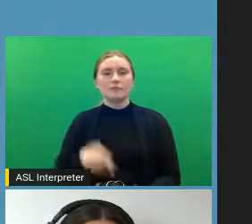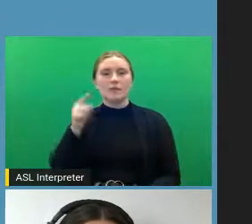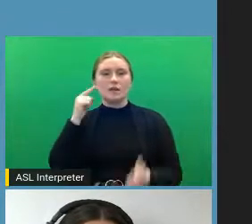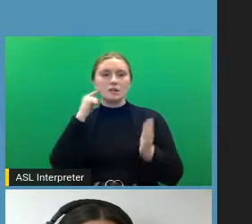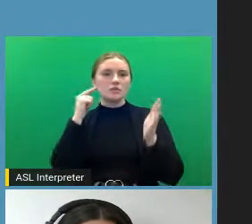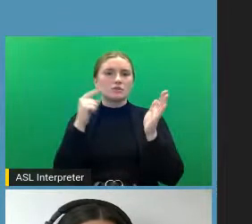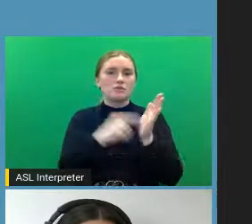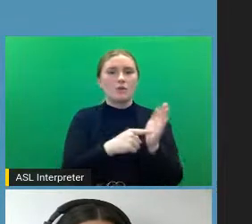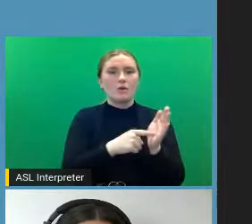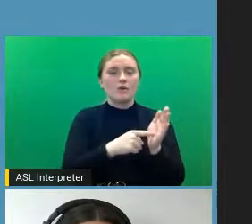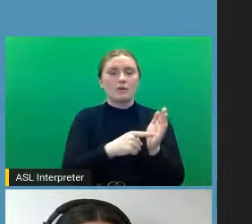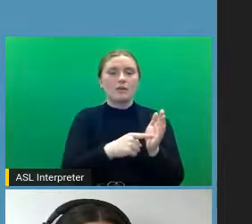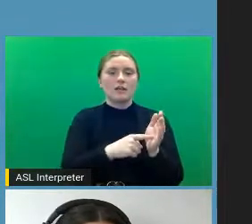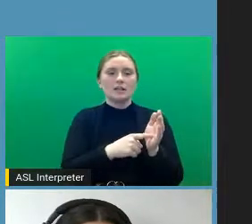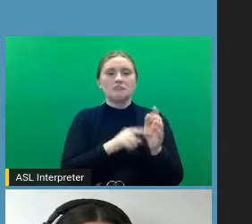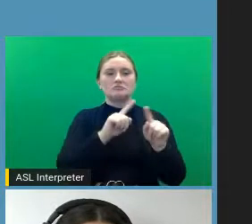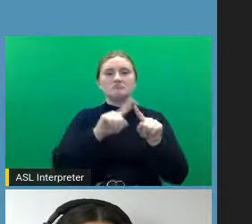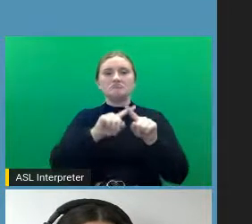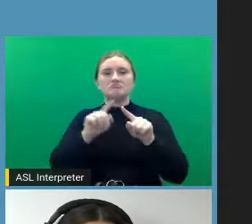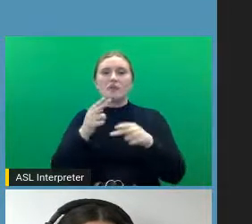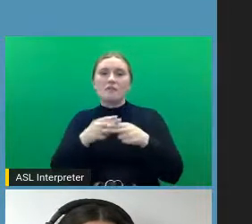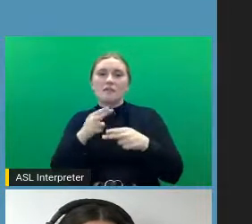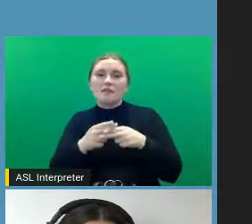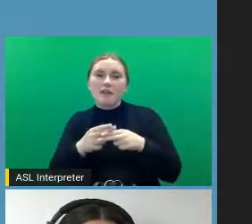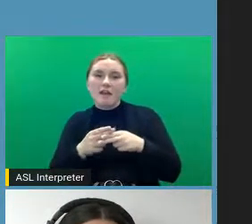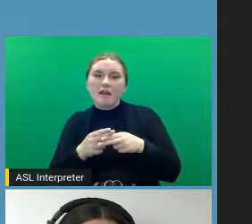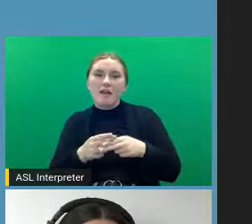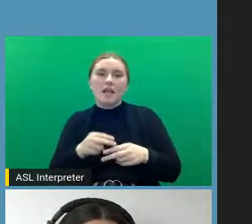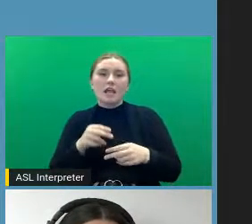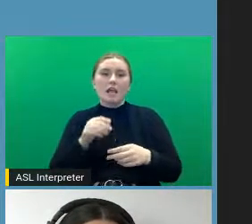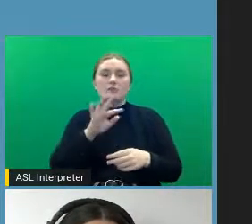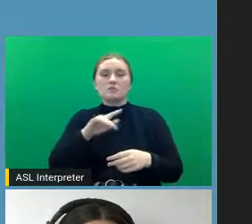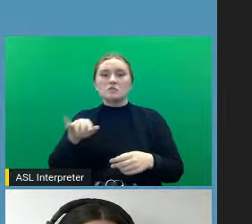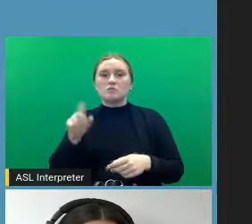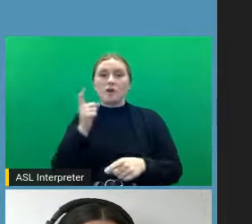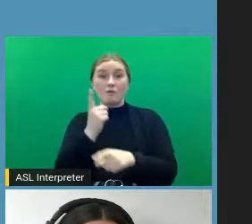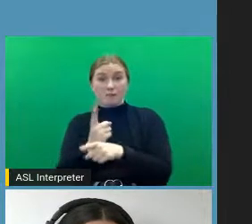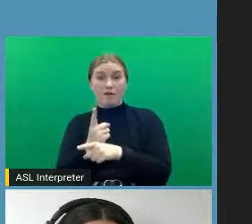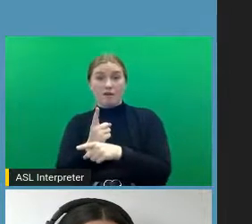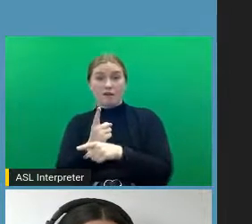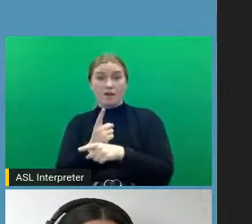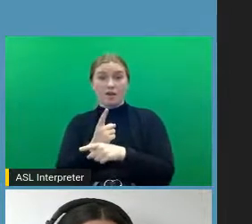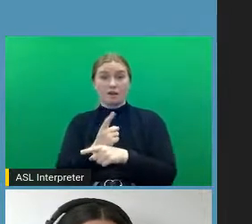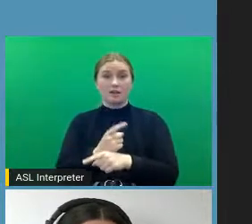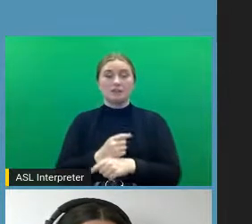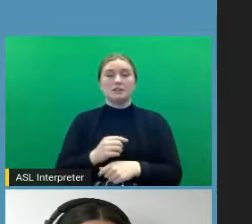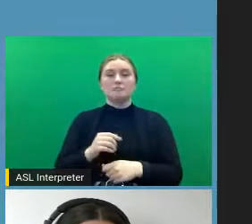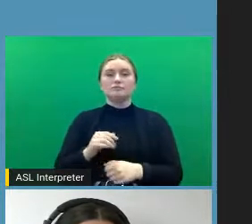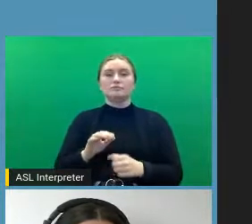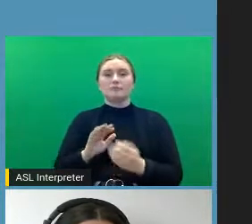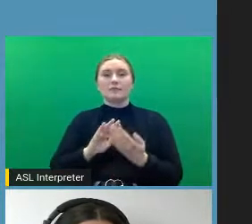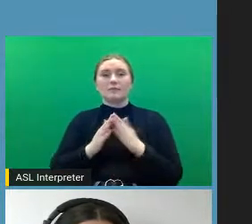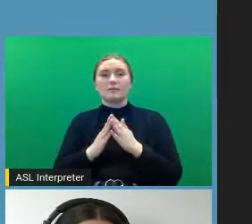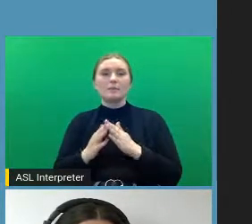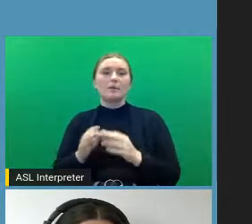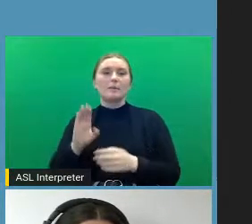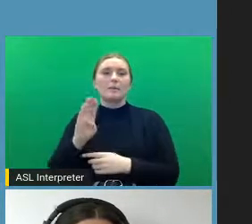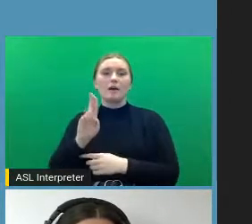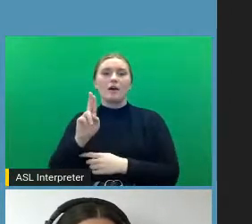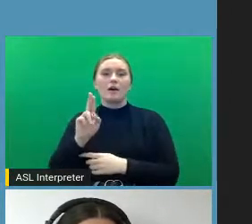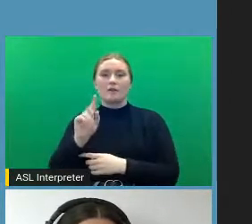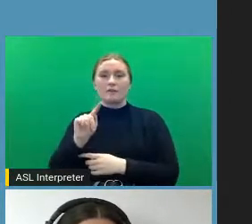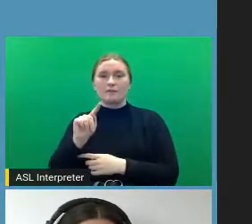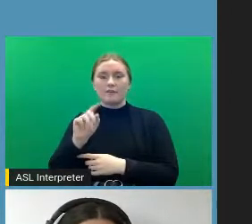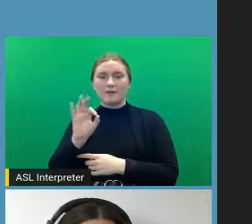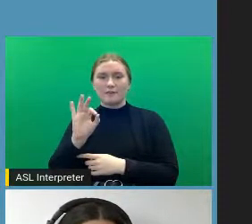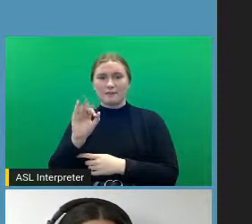recognized some names and spelled names correctly, Paolo Roland, the city of Buffalo. And so this